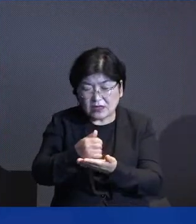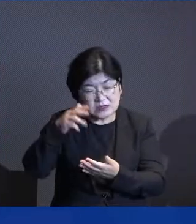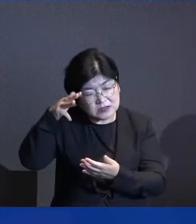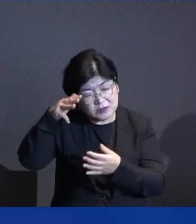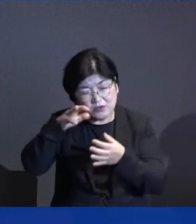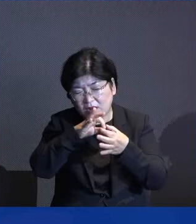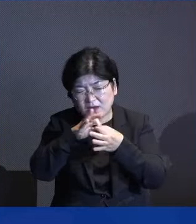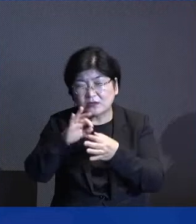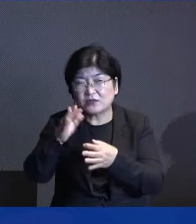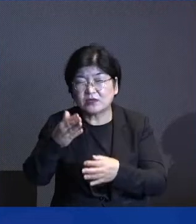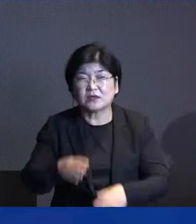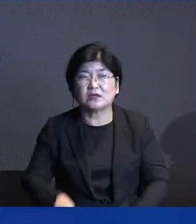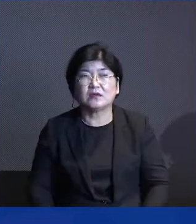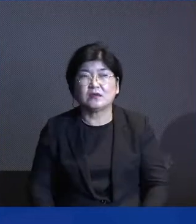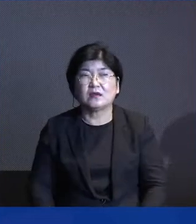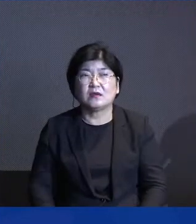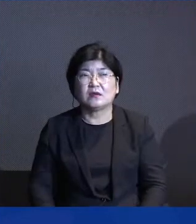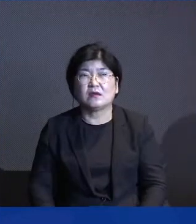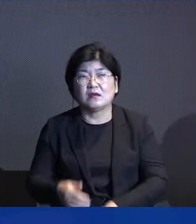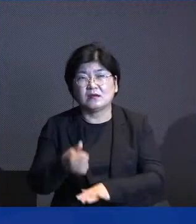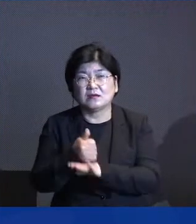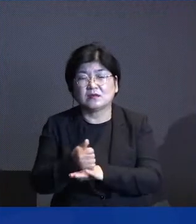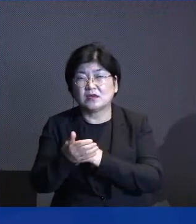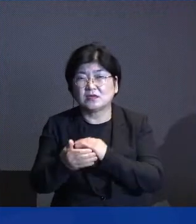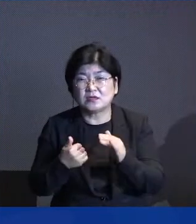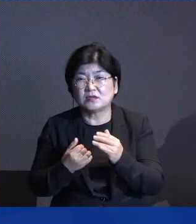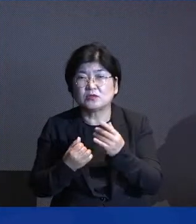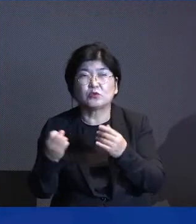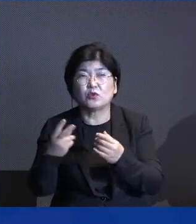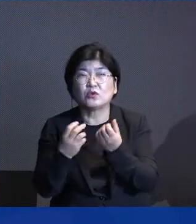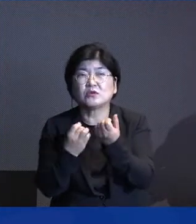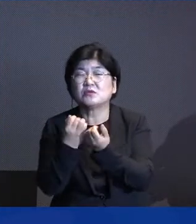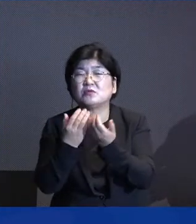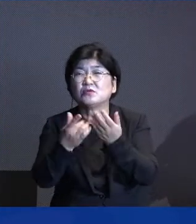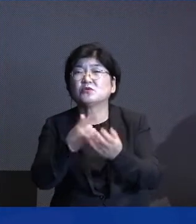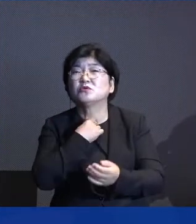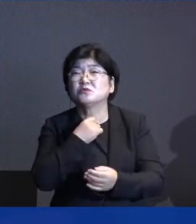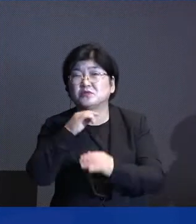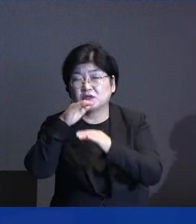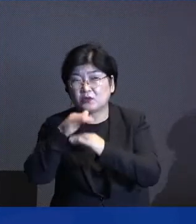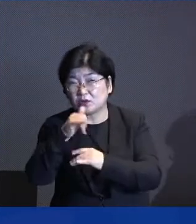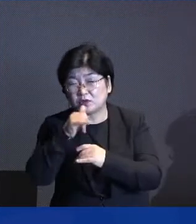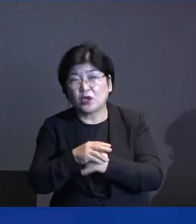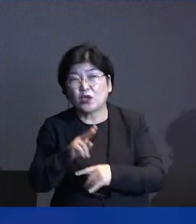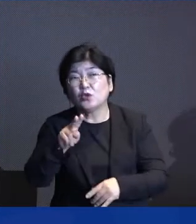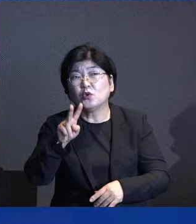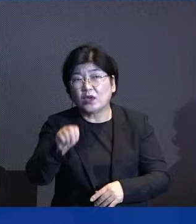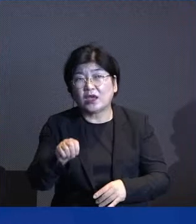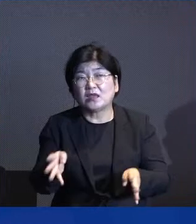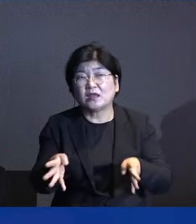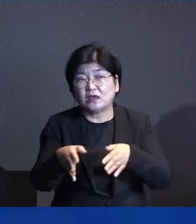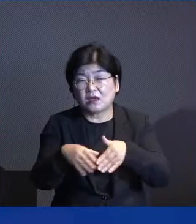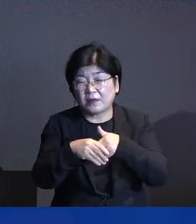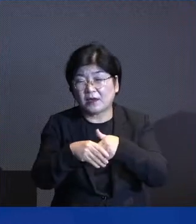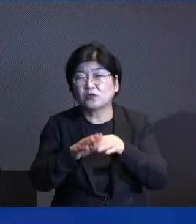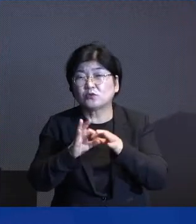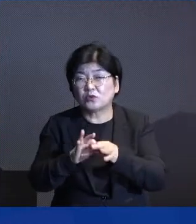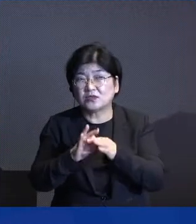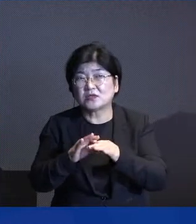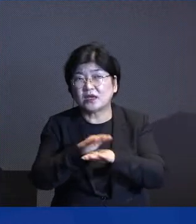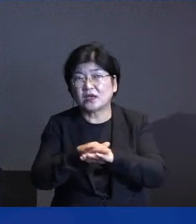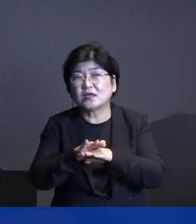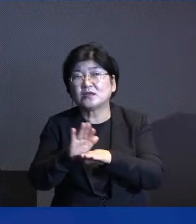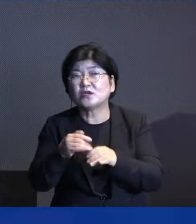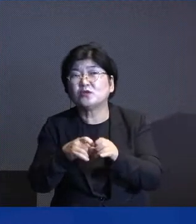focus on why have we been fighting for a United Nations Convention. Just like we have the United Nations Convention